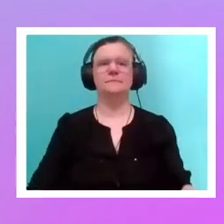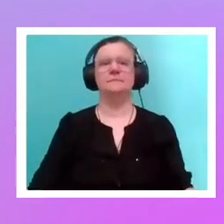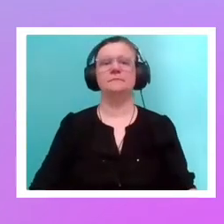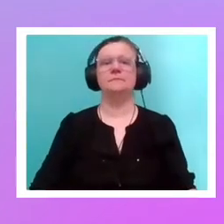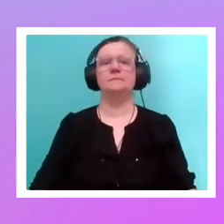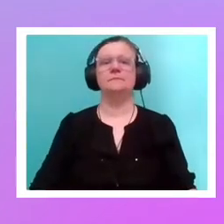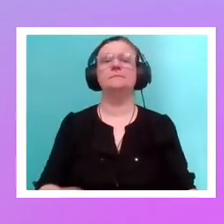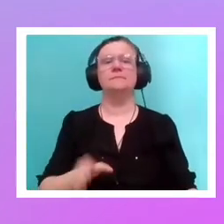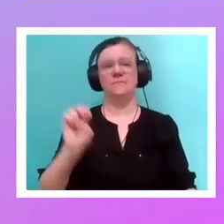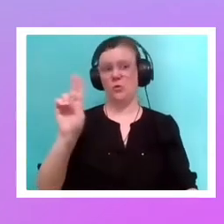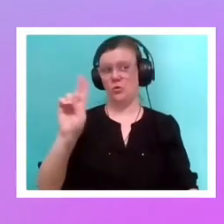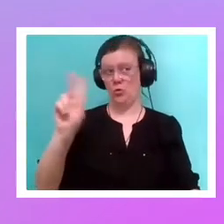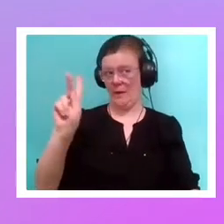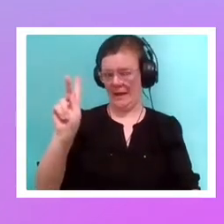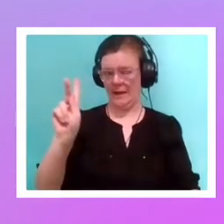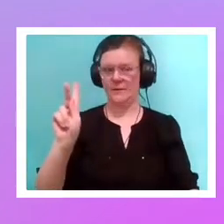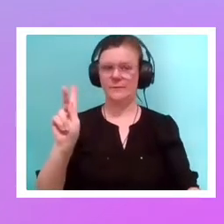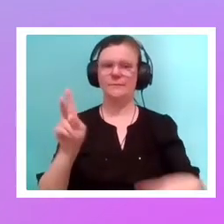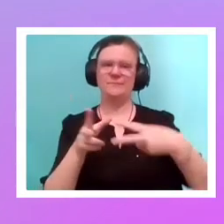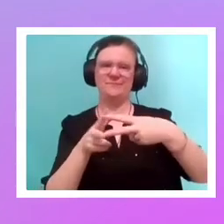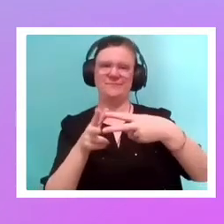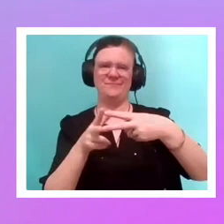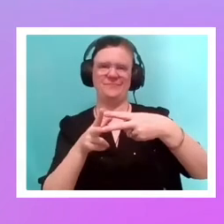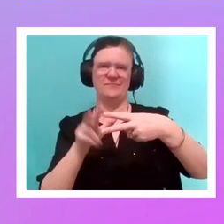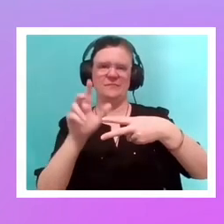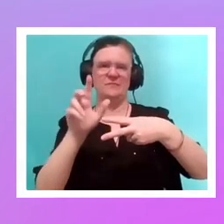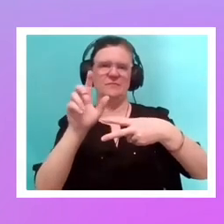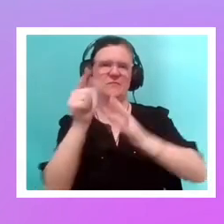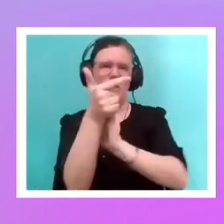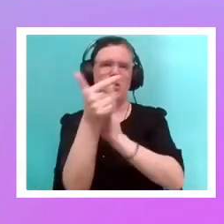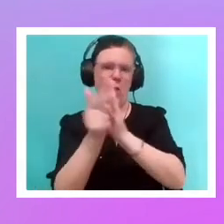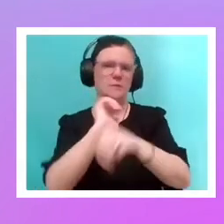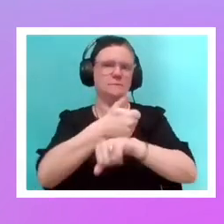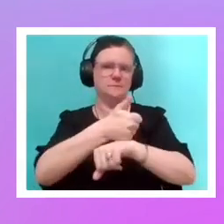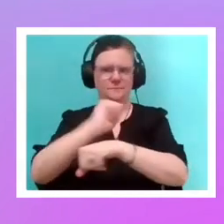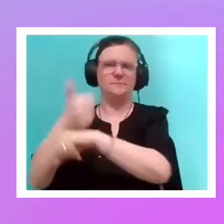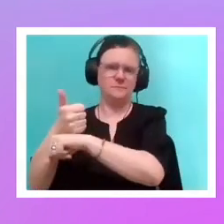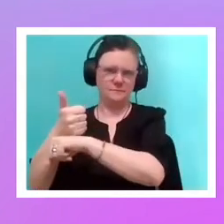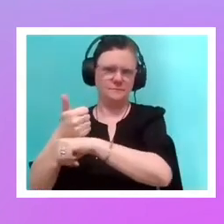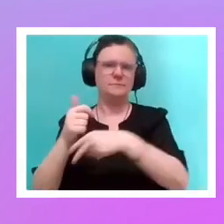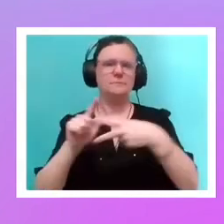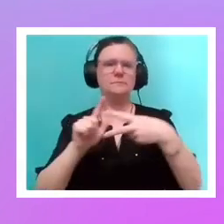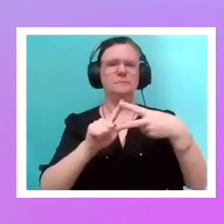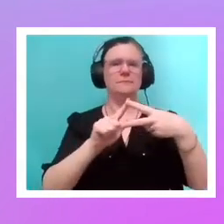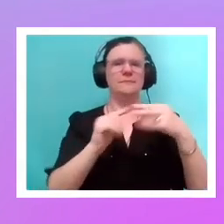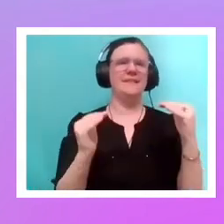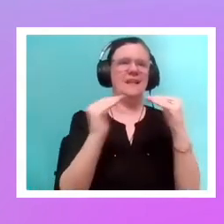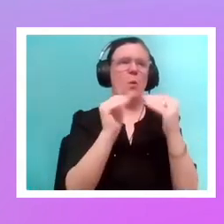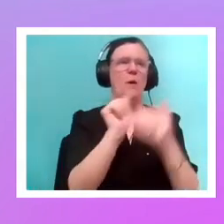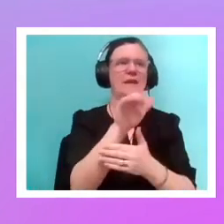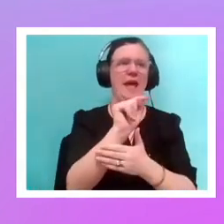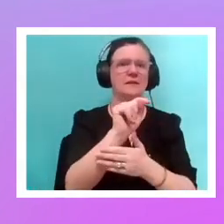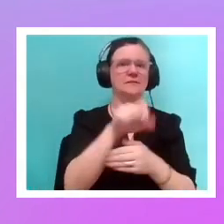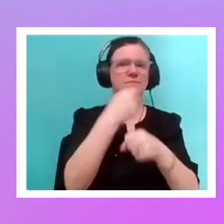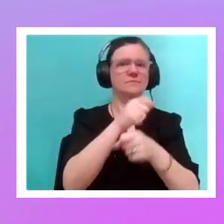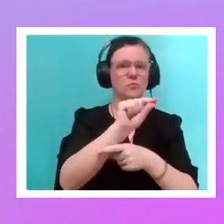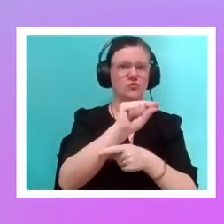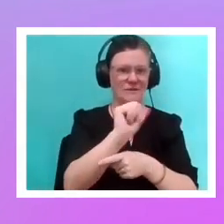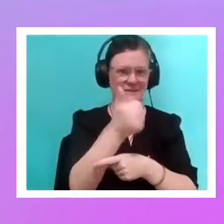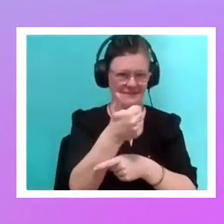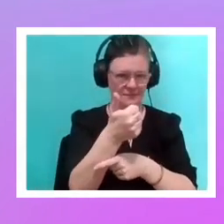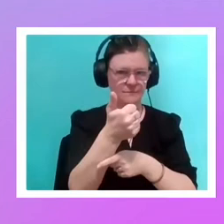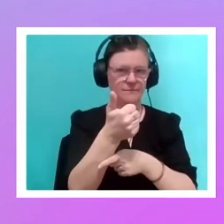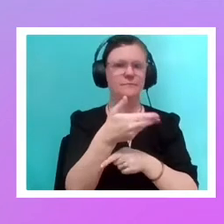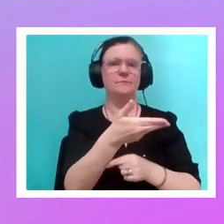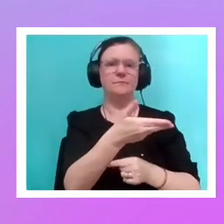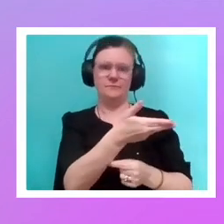Well, in the UK, laws are in place around accessibility and digital accessibility. The Equality Act 2010, as it says on the